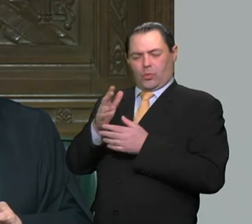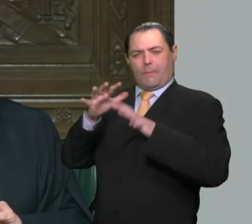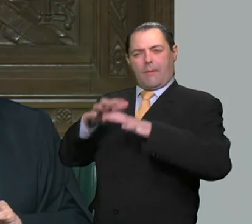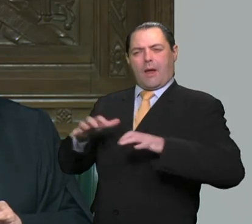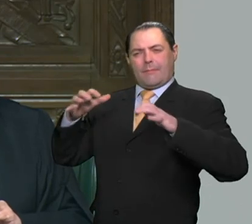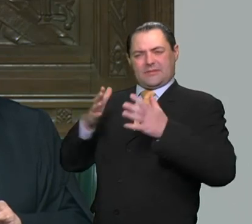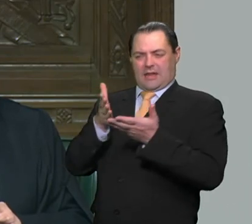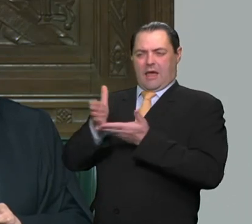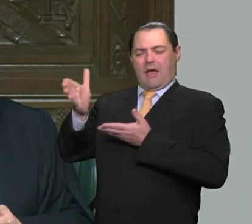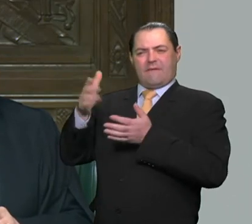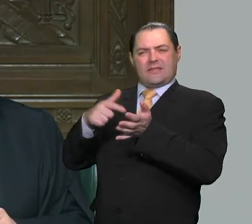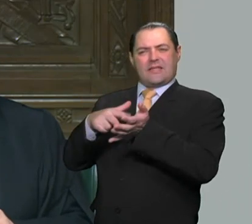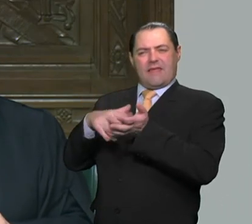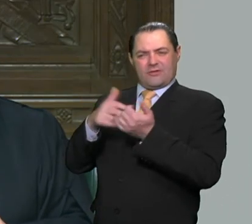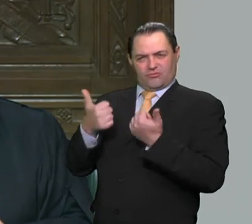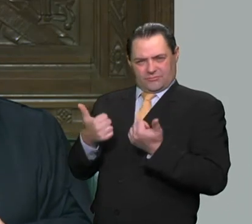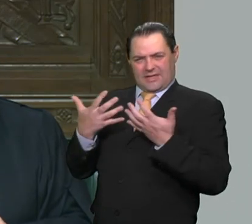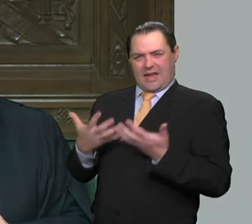We now come to questions